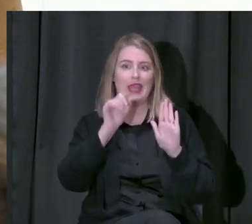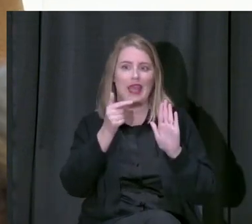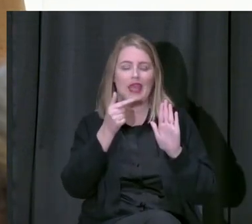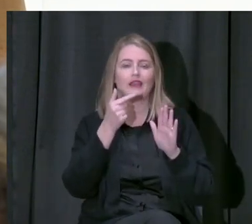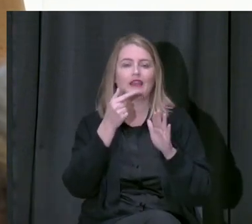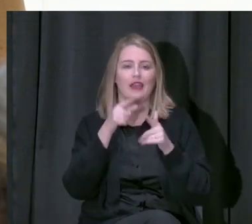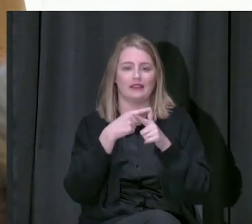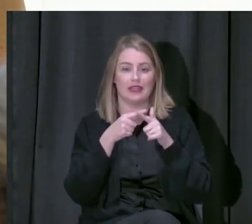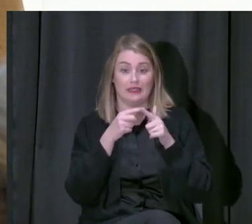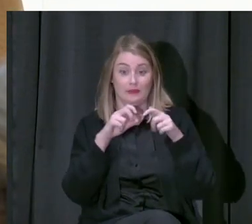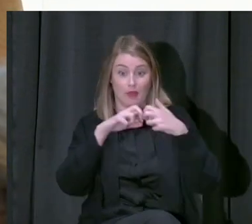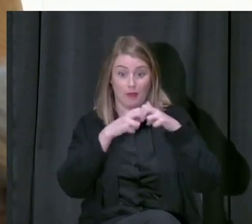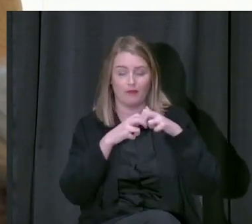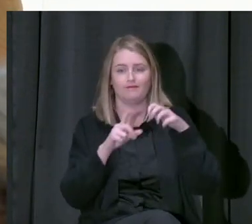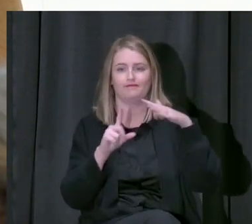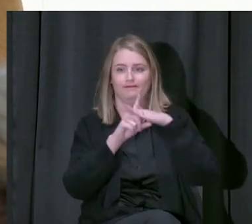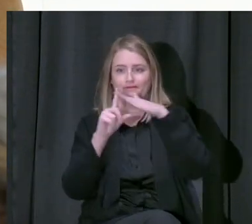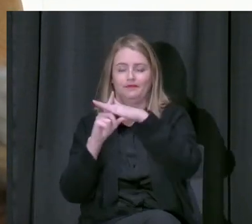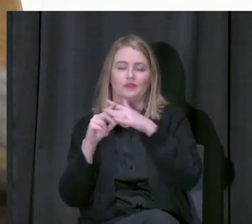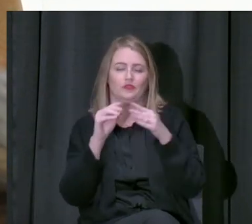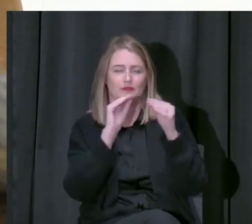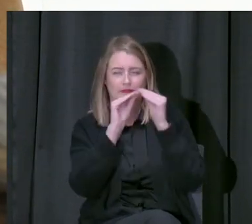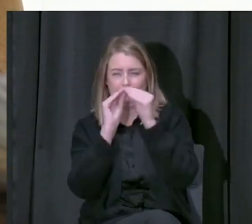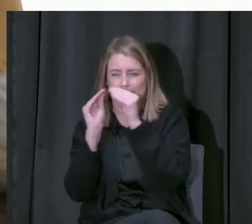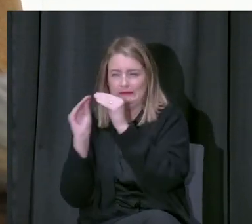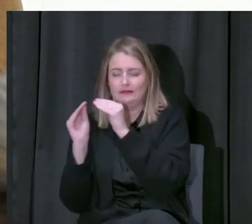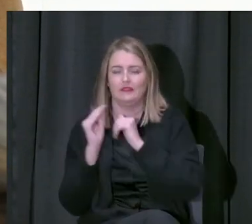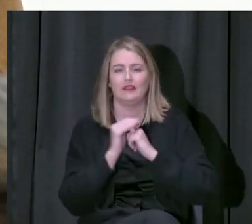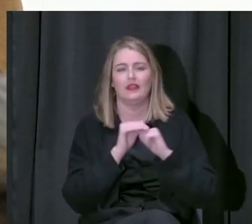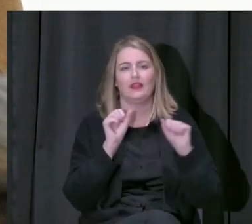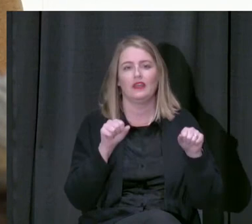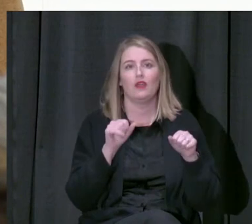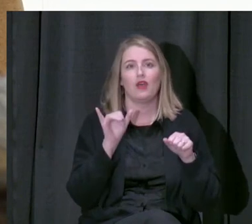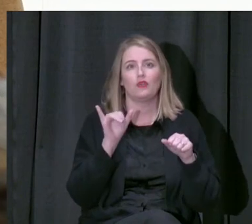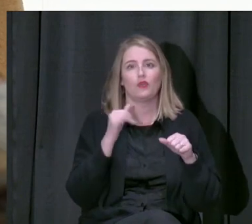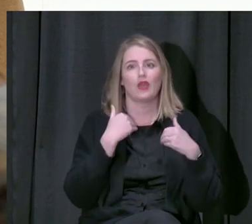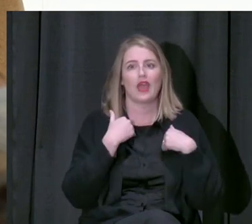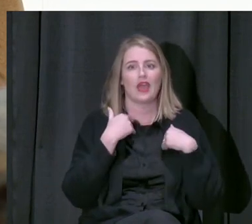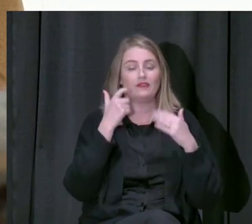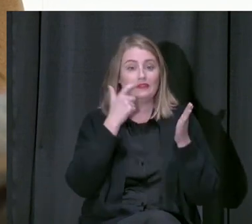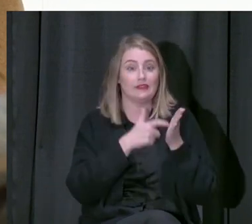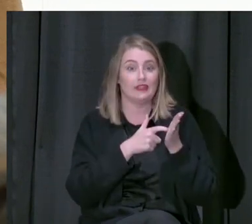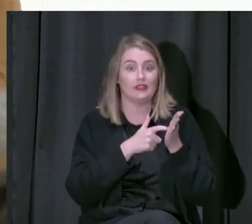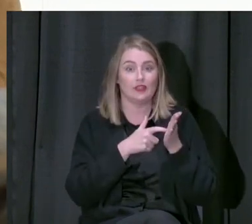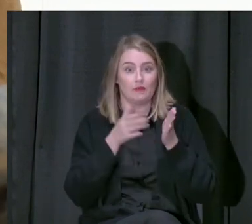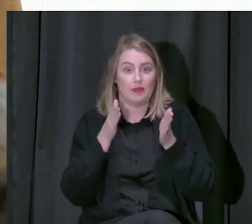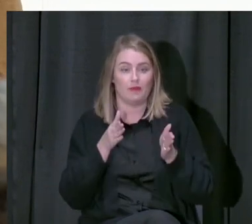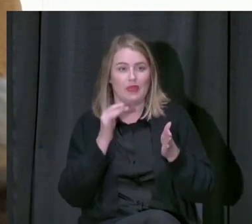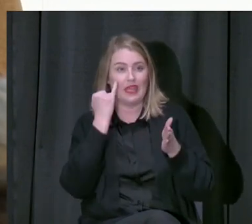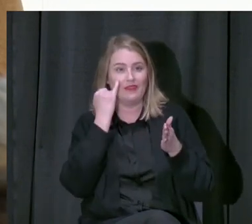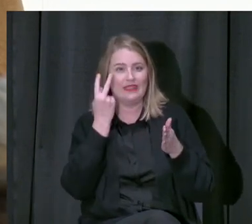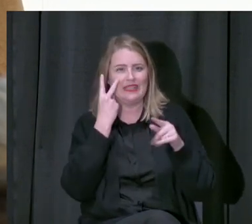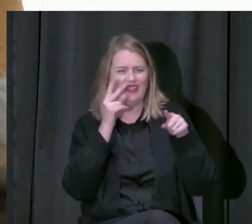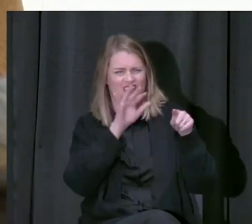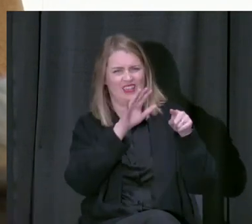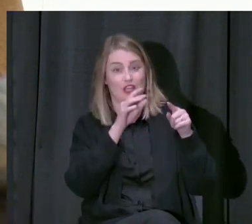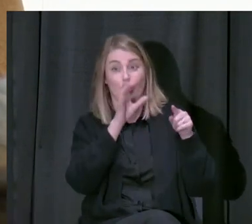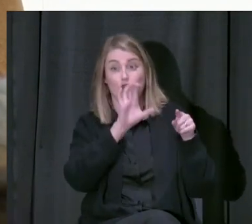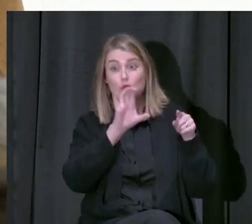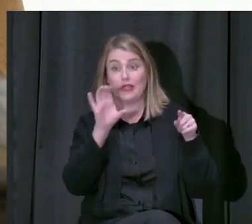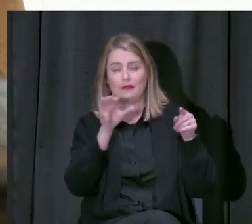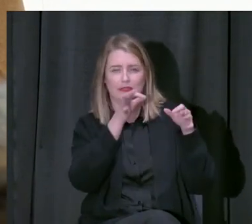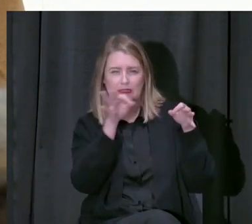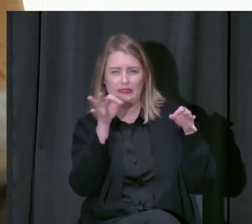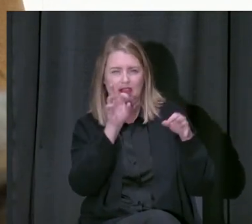issues like that. Or let's say we have also detectors that identify identify spelling mistakes in closed